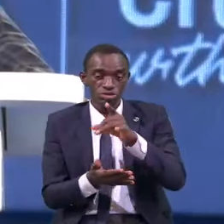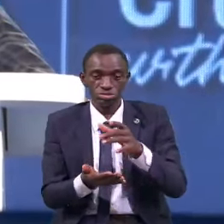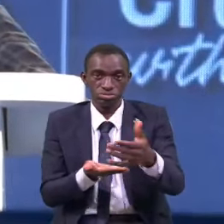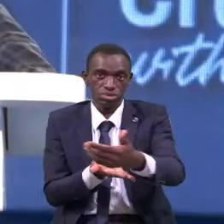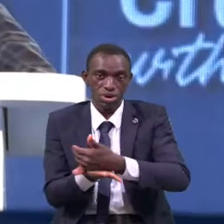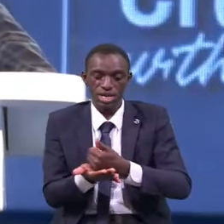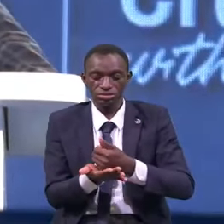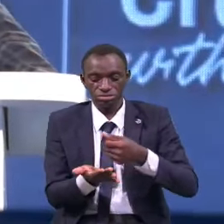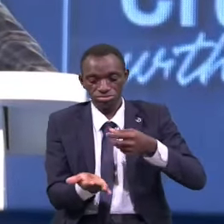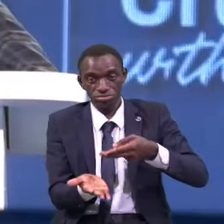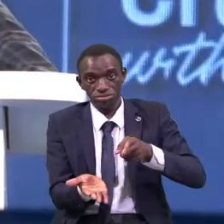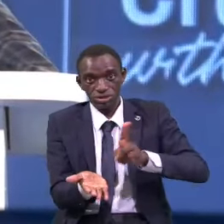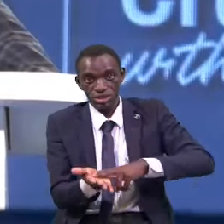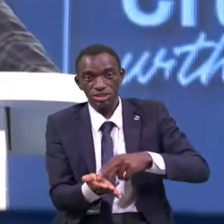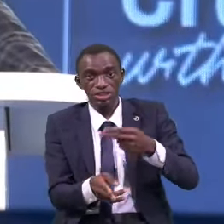our counselors.